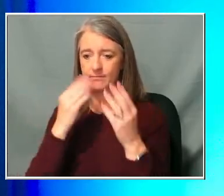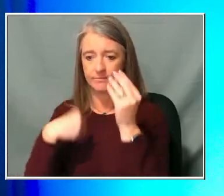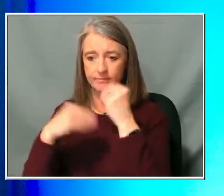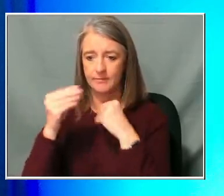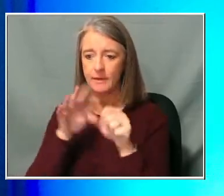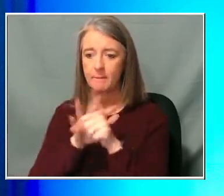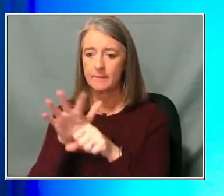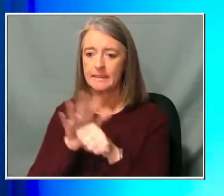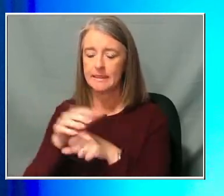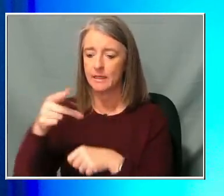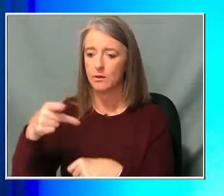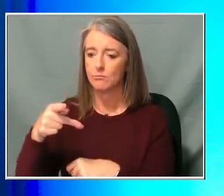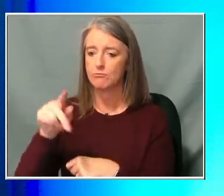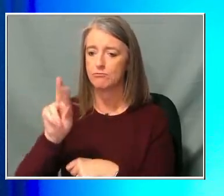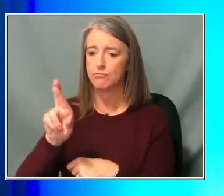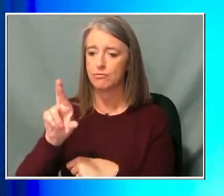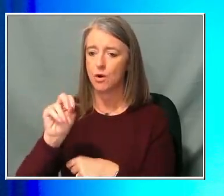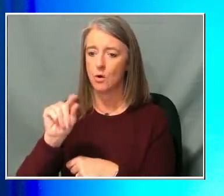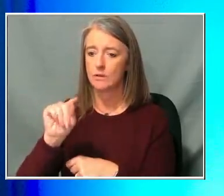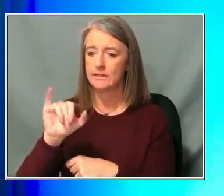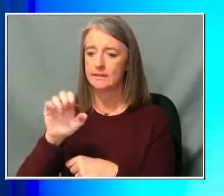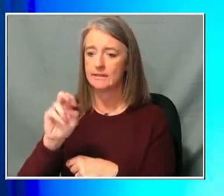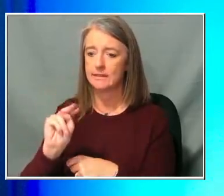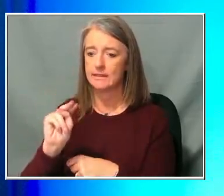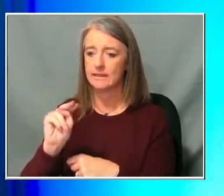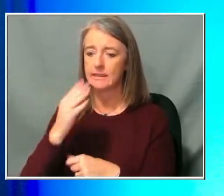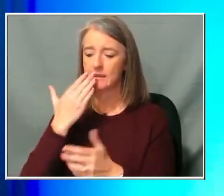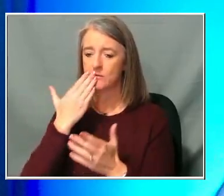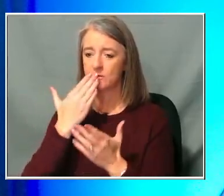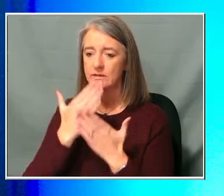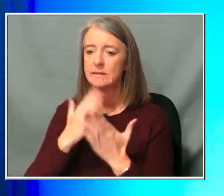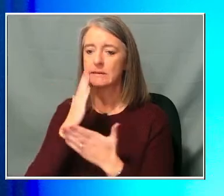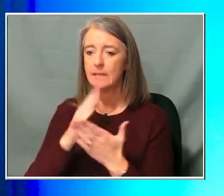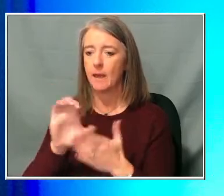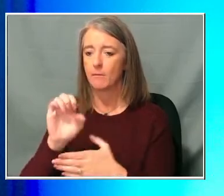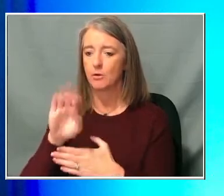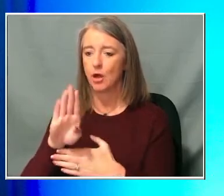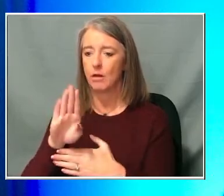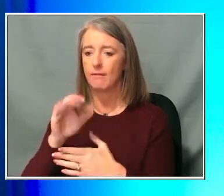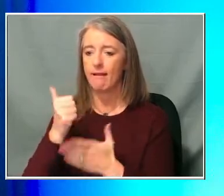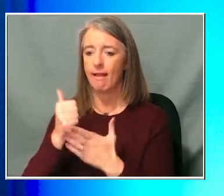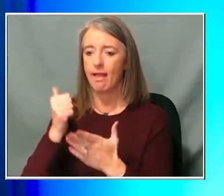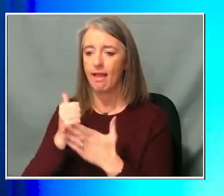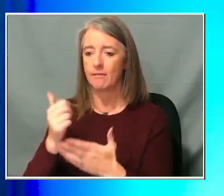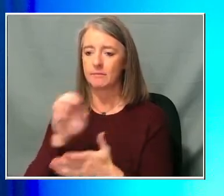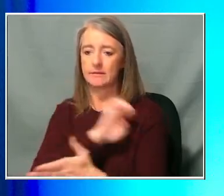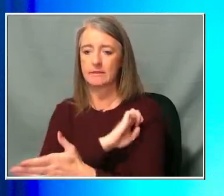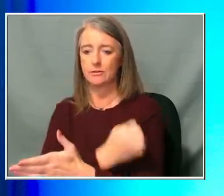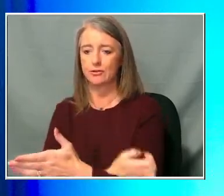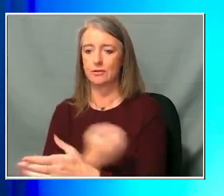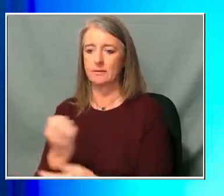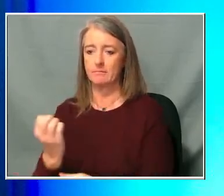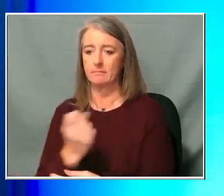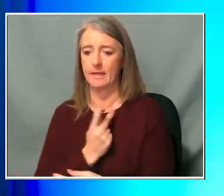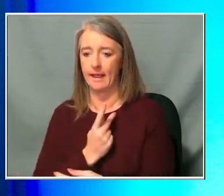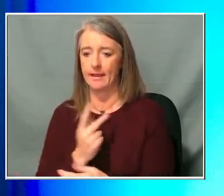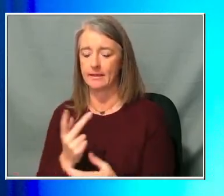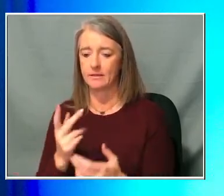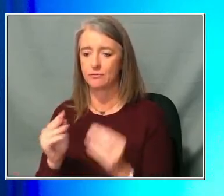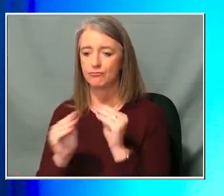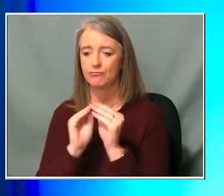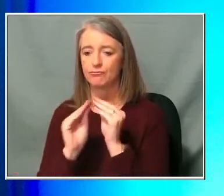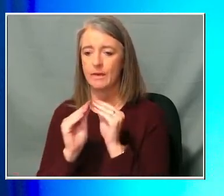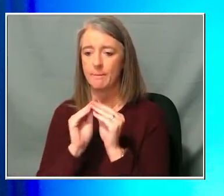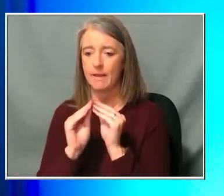of protein and moderate carb, you know, to help refuel, you know, to put back and repair